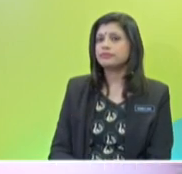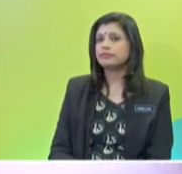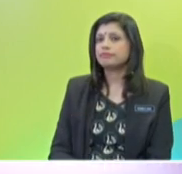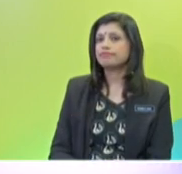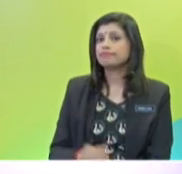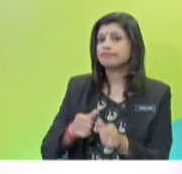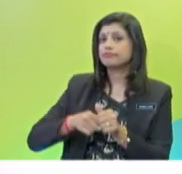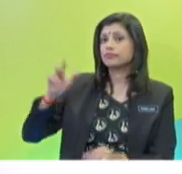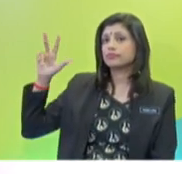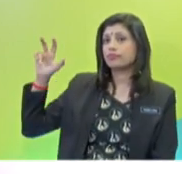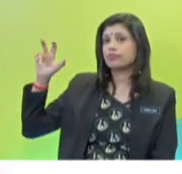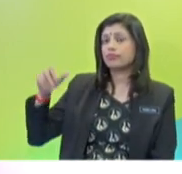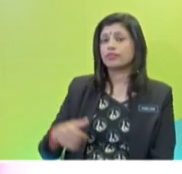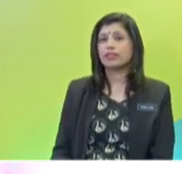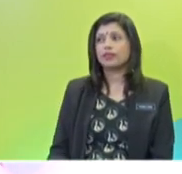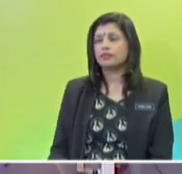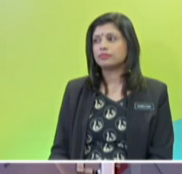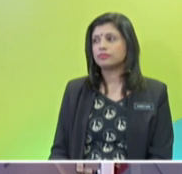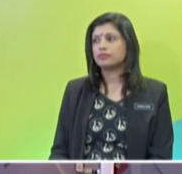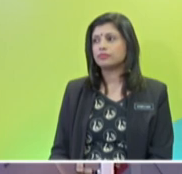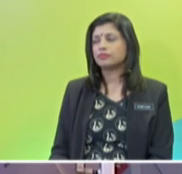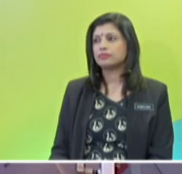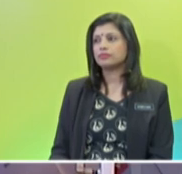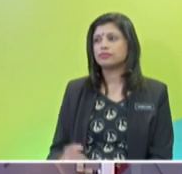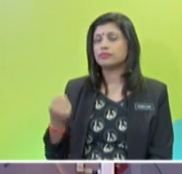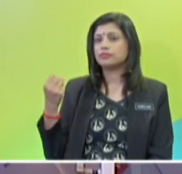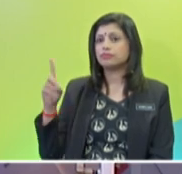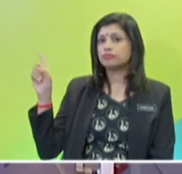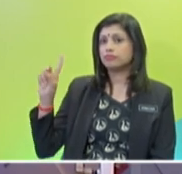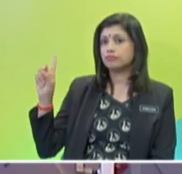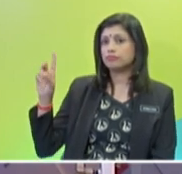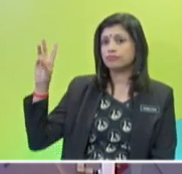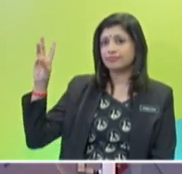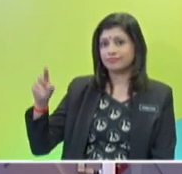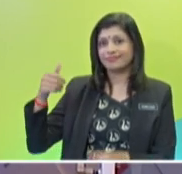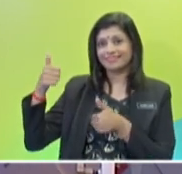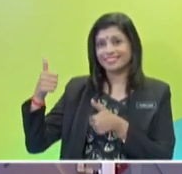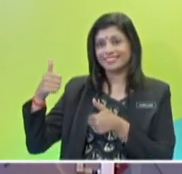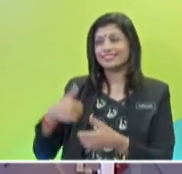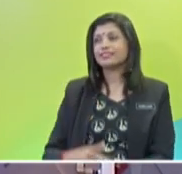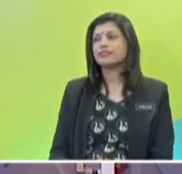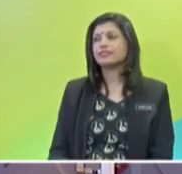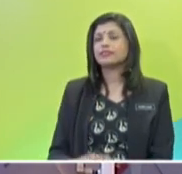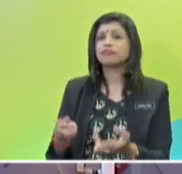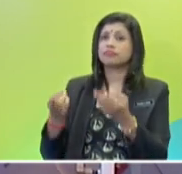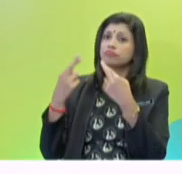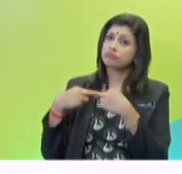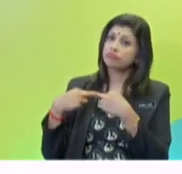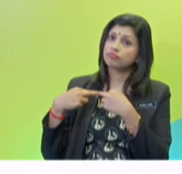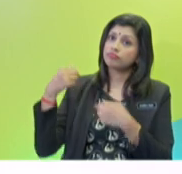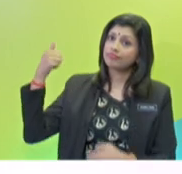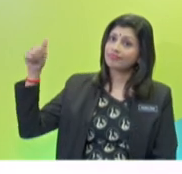Every 30 minutes. Very good, good job. How much is the single ticket? $6. $6, correct. And how much is the return